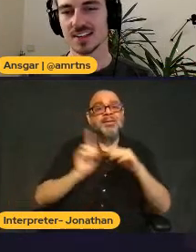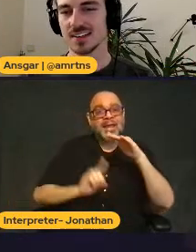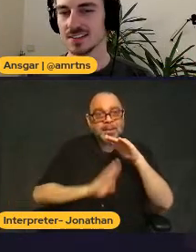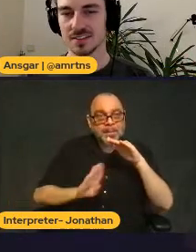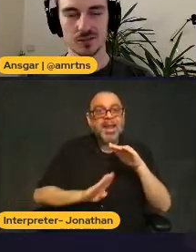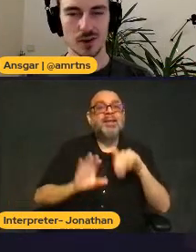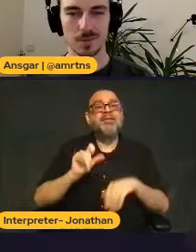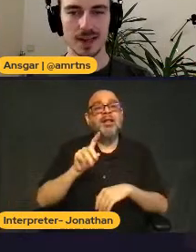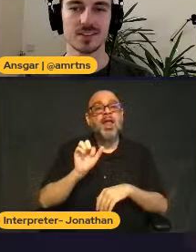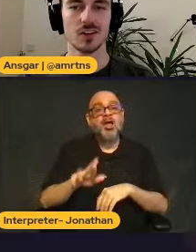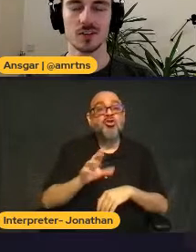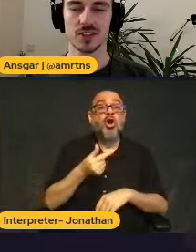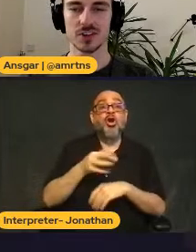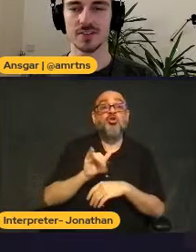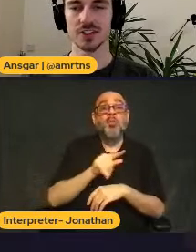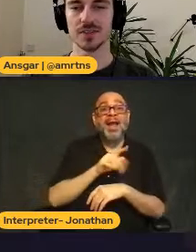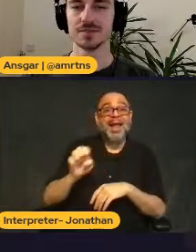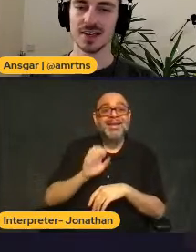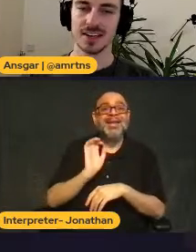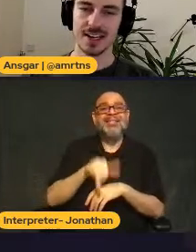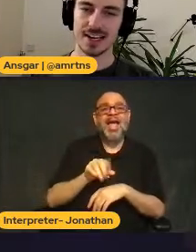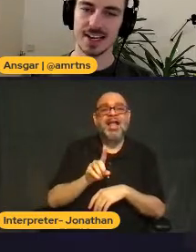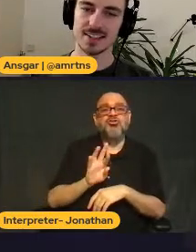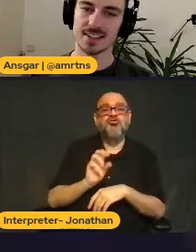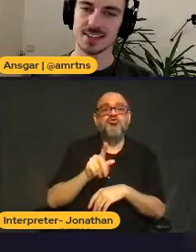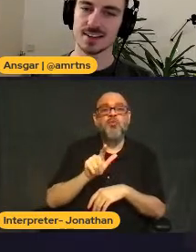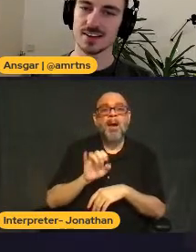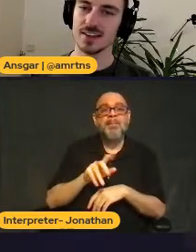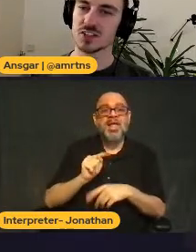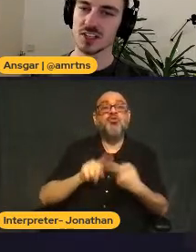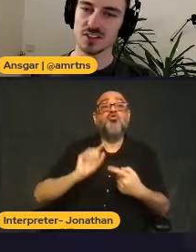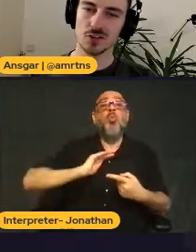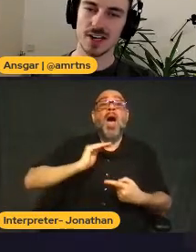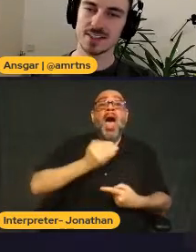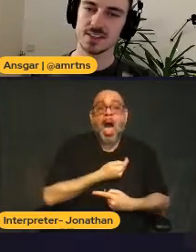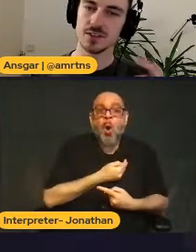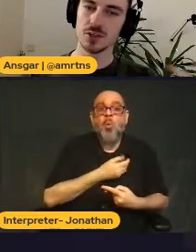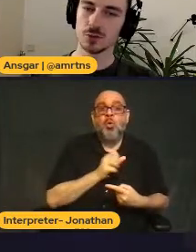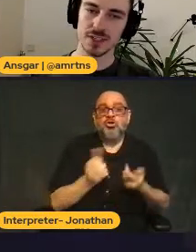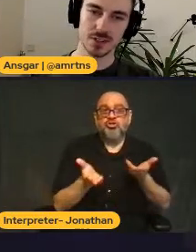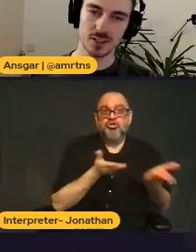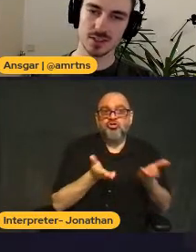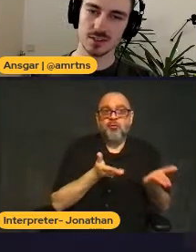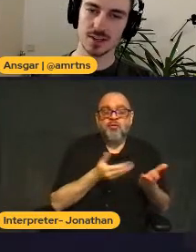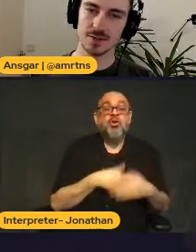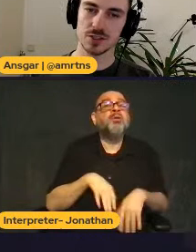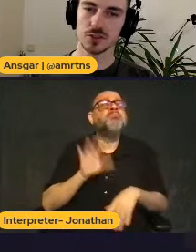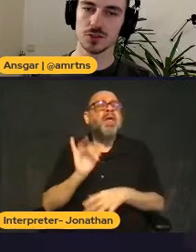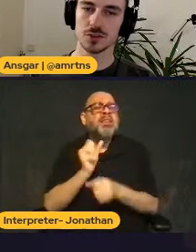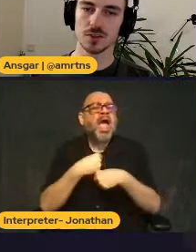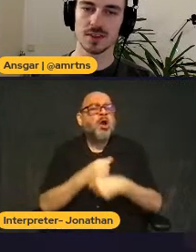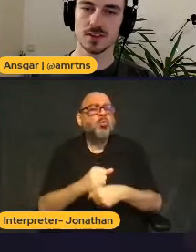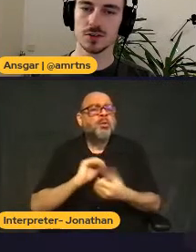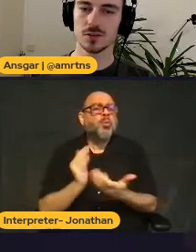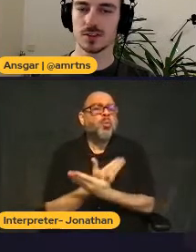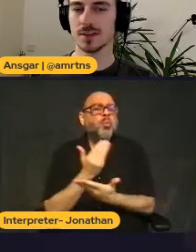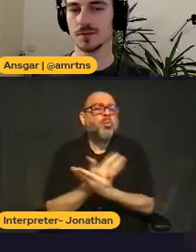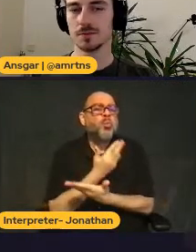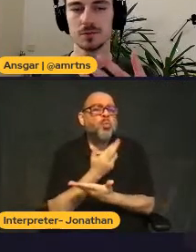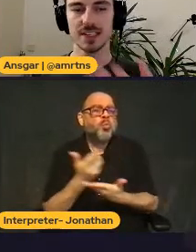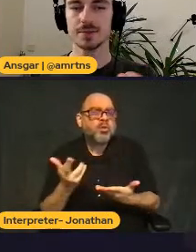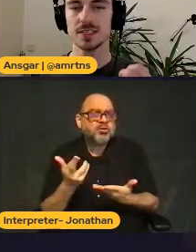grantee is the droplet, so our server. And it just creates a new resource. And so the